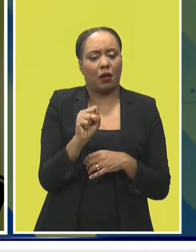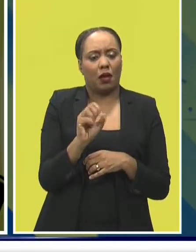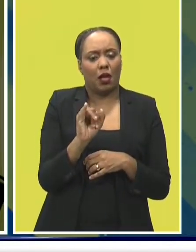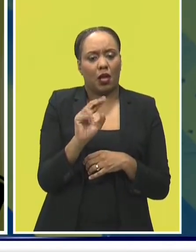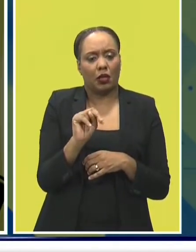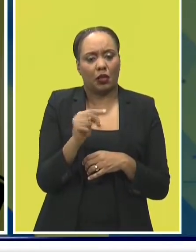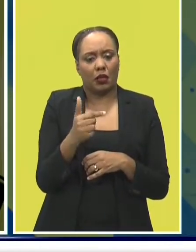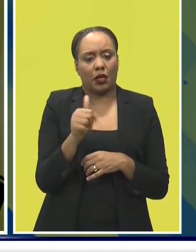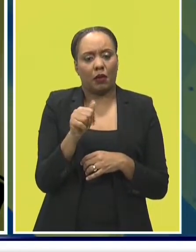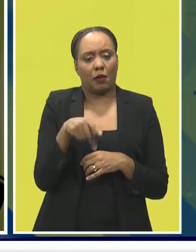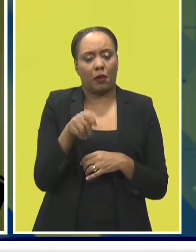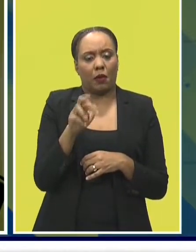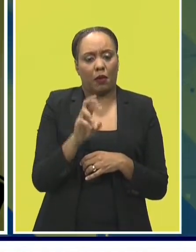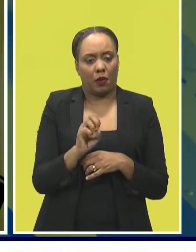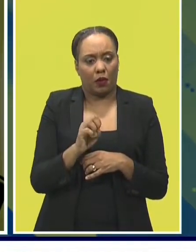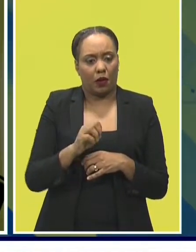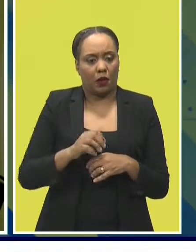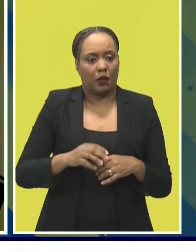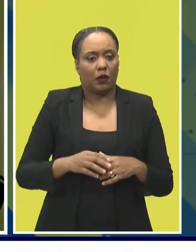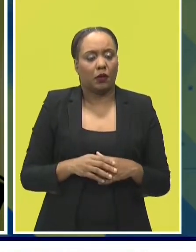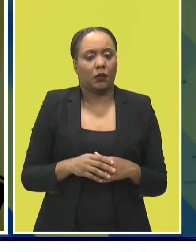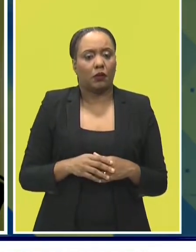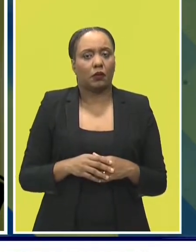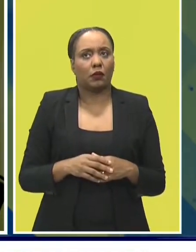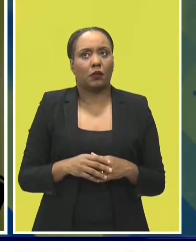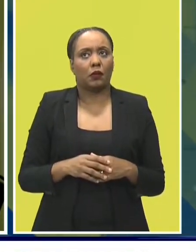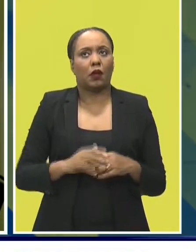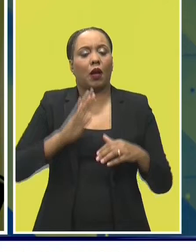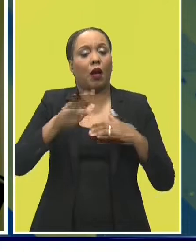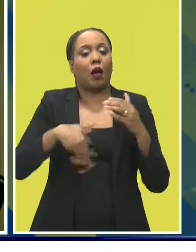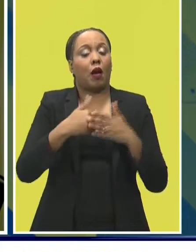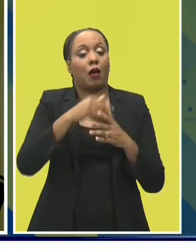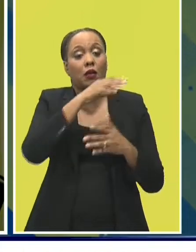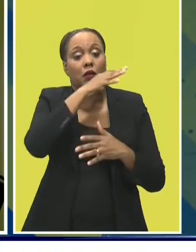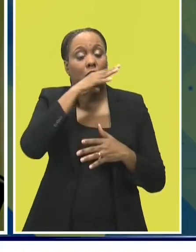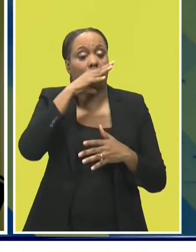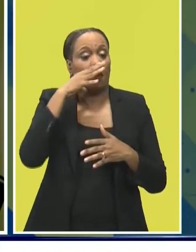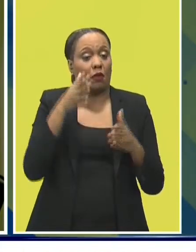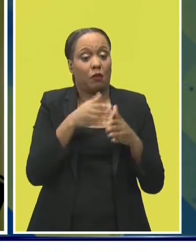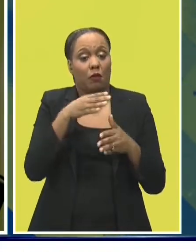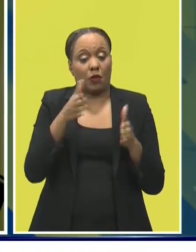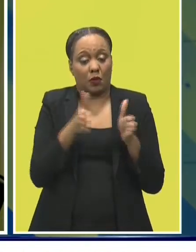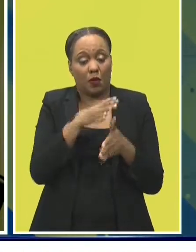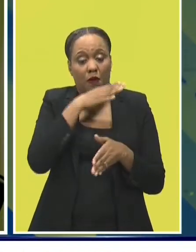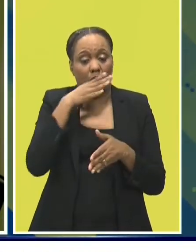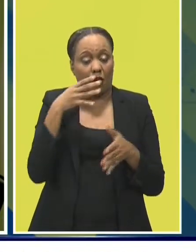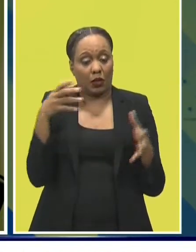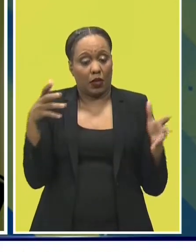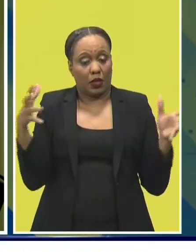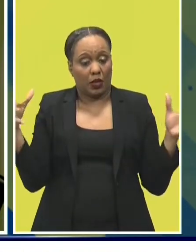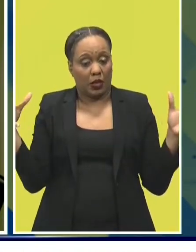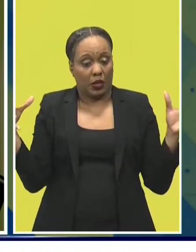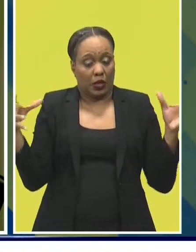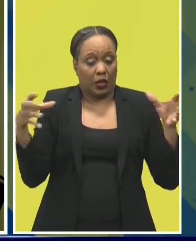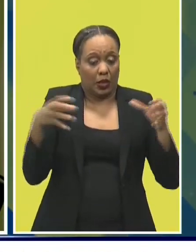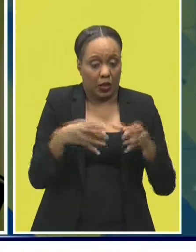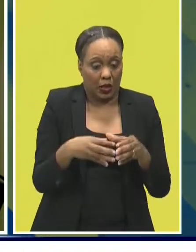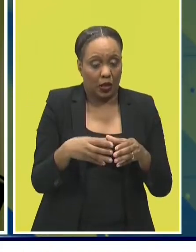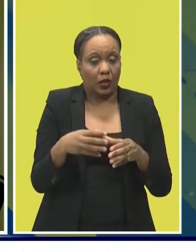And that was on purpose. All these farms were consolidated into six agro-technology